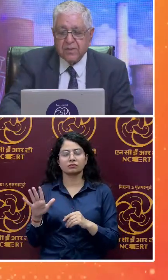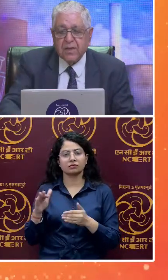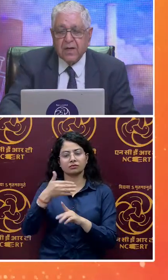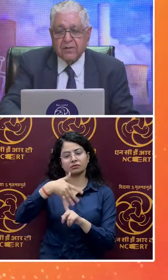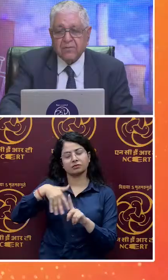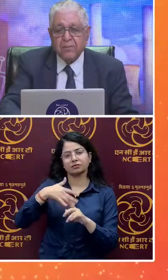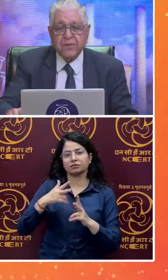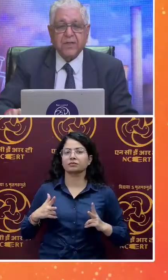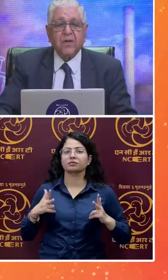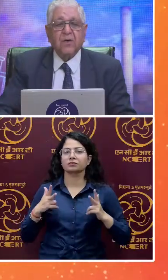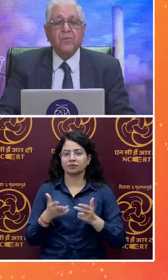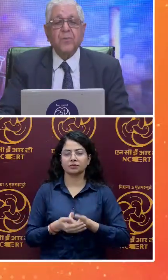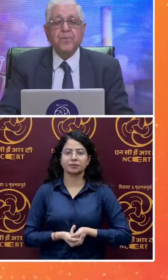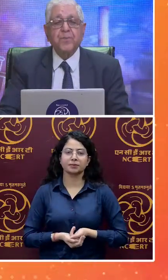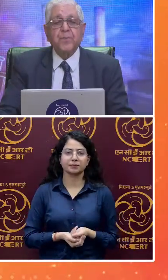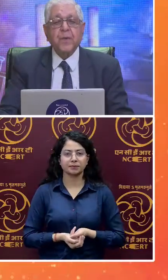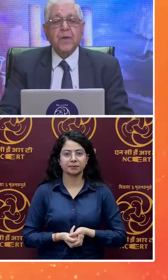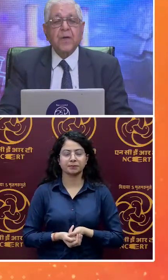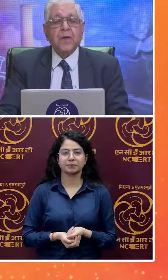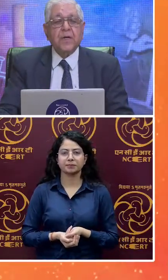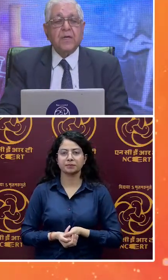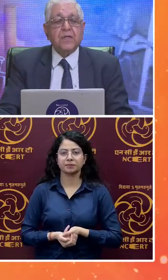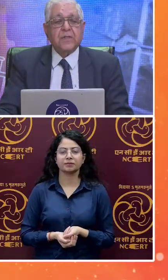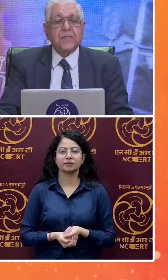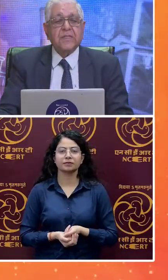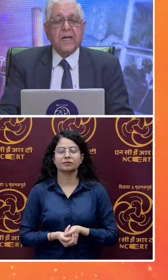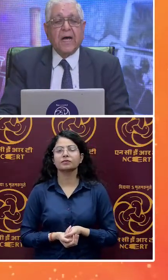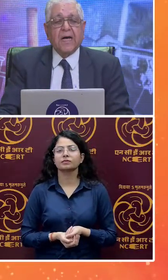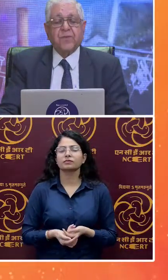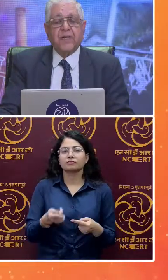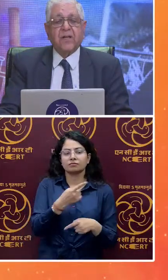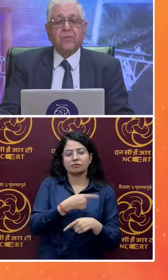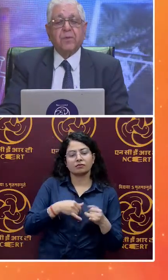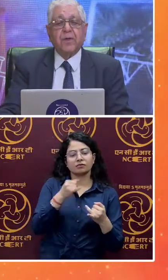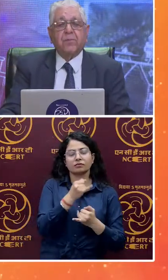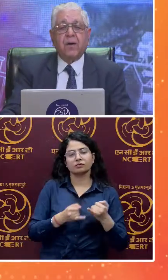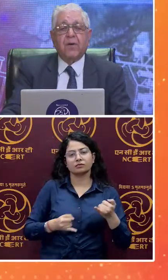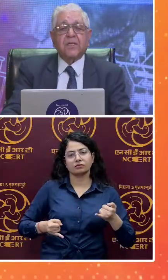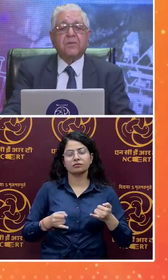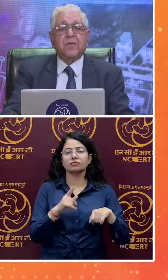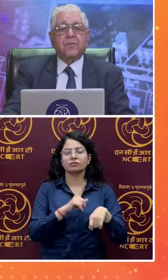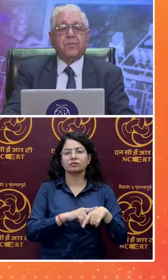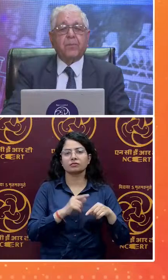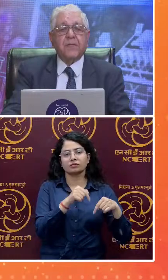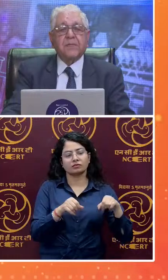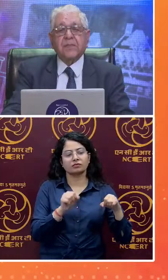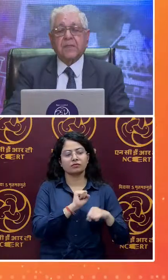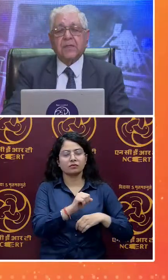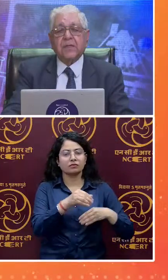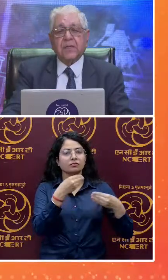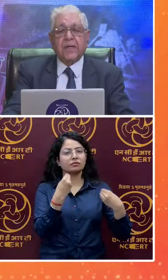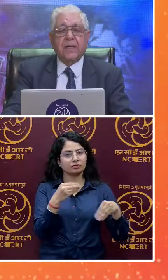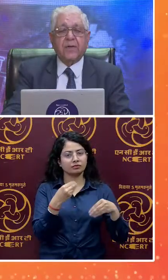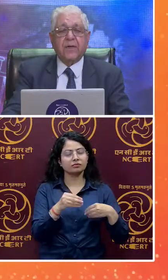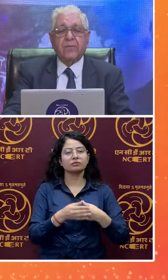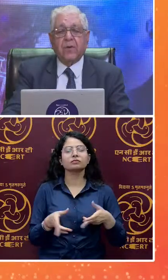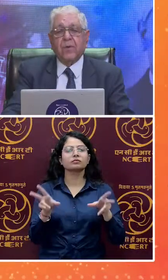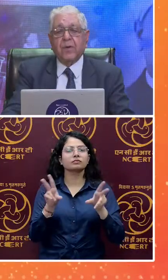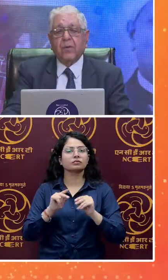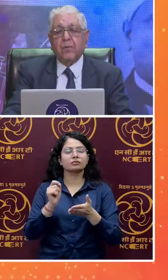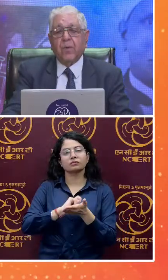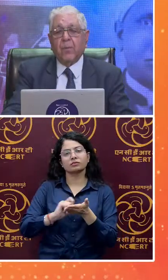of it as we proceed along. So, this is the last phase of Bhabha's papers, again